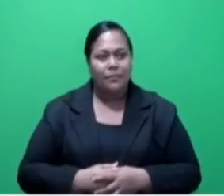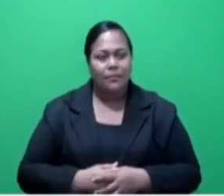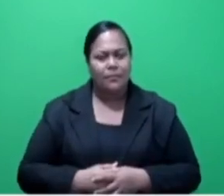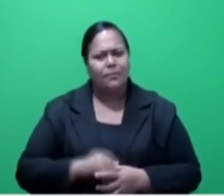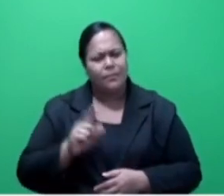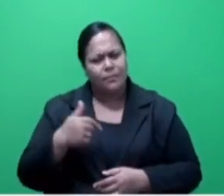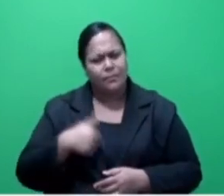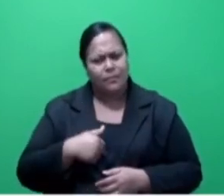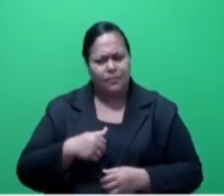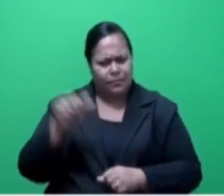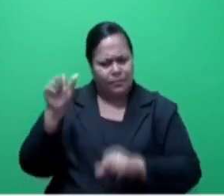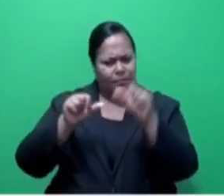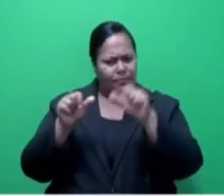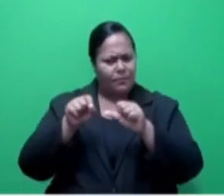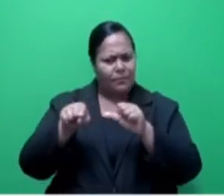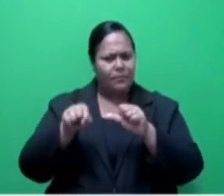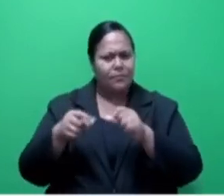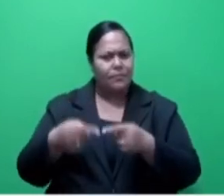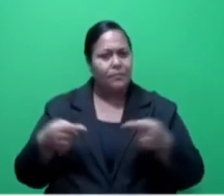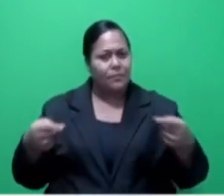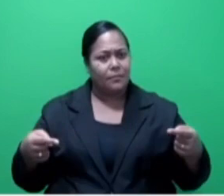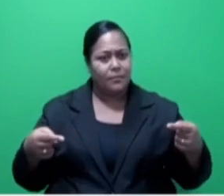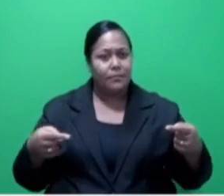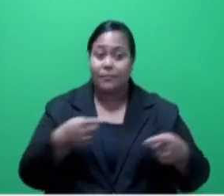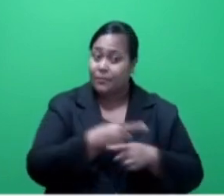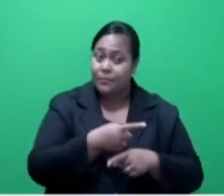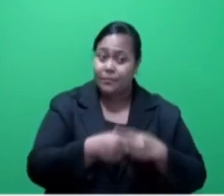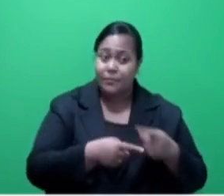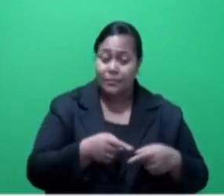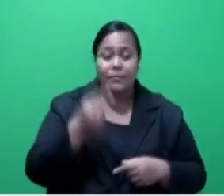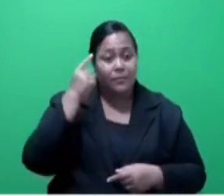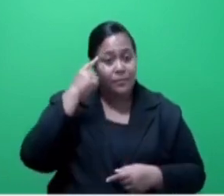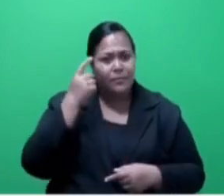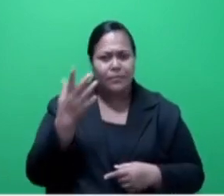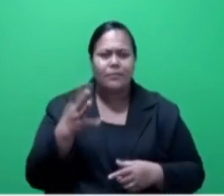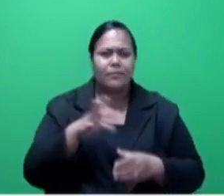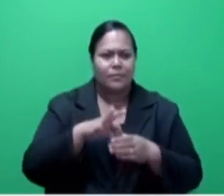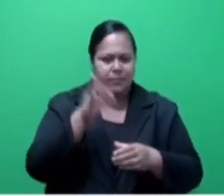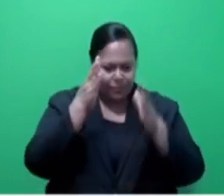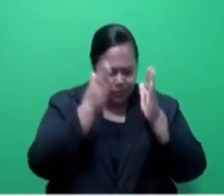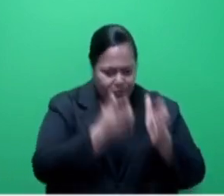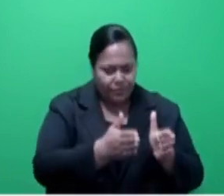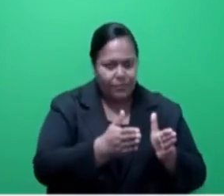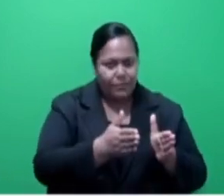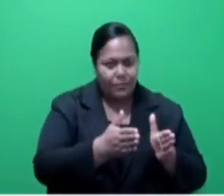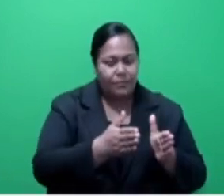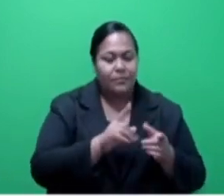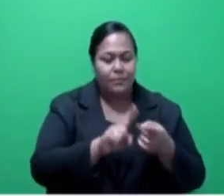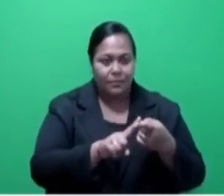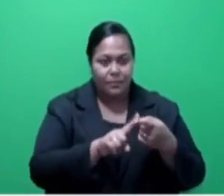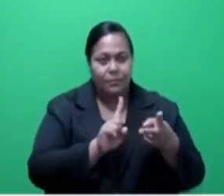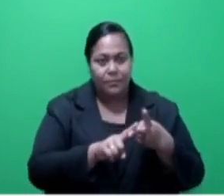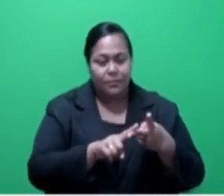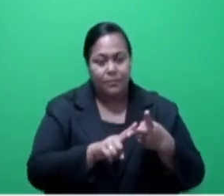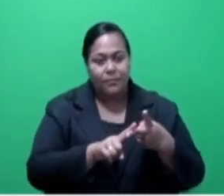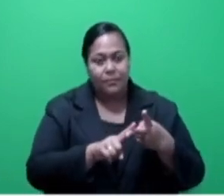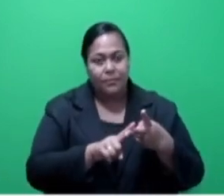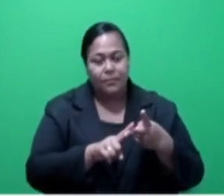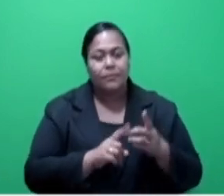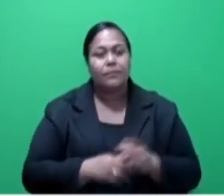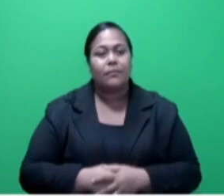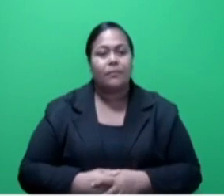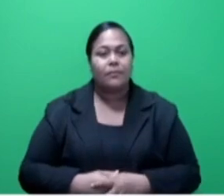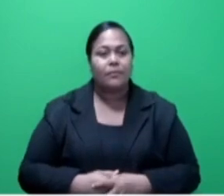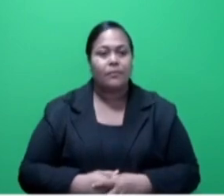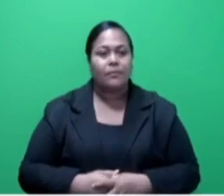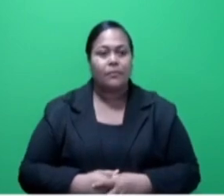saying, firstly, they seem to be driven by election imperatives. That's one issue. The second argument they had